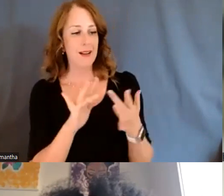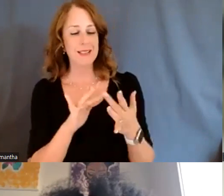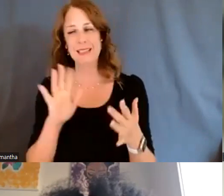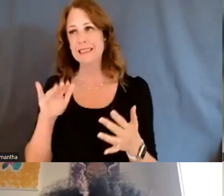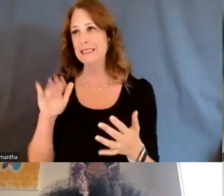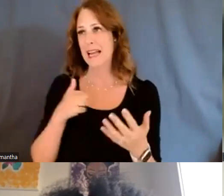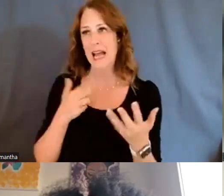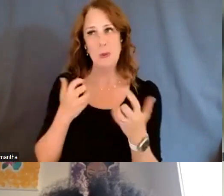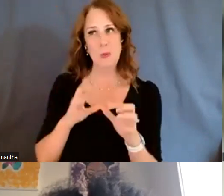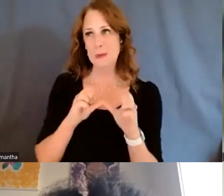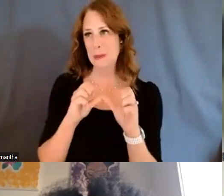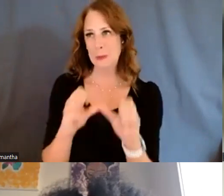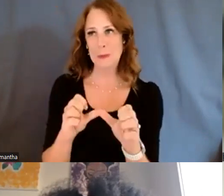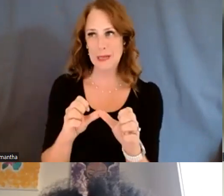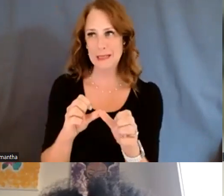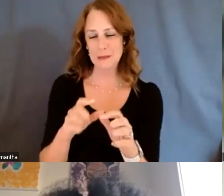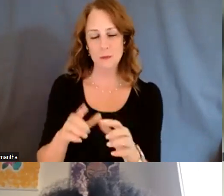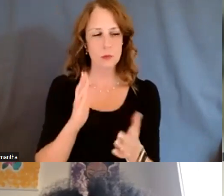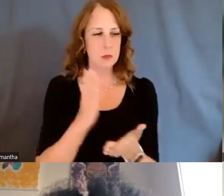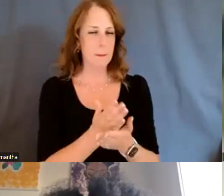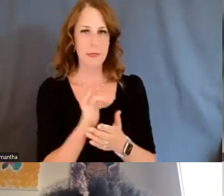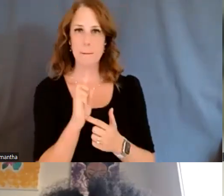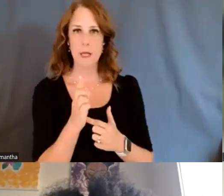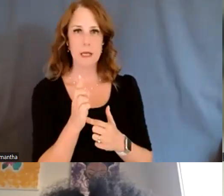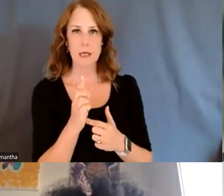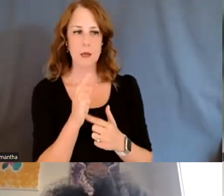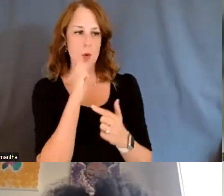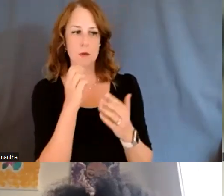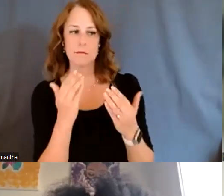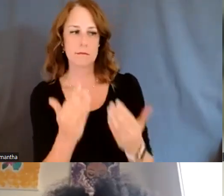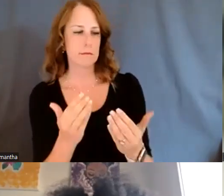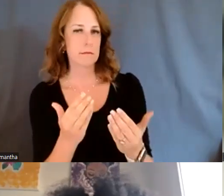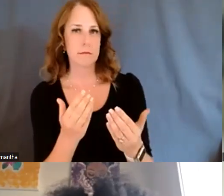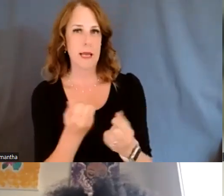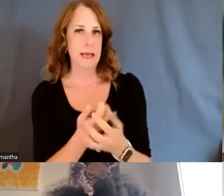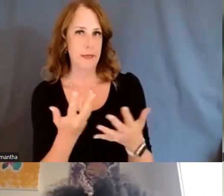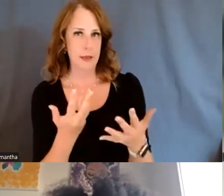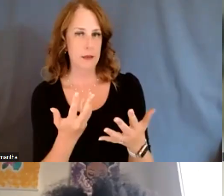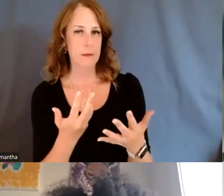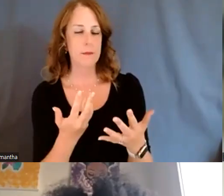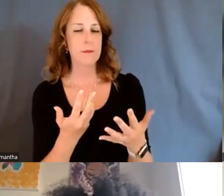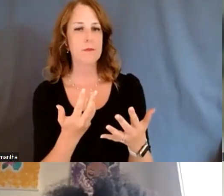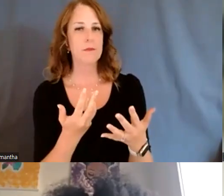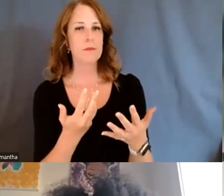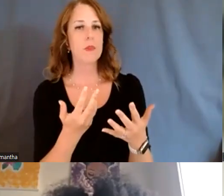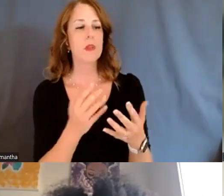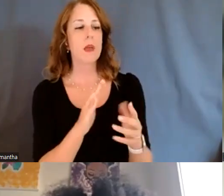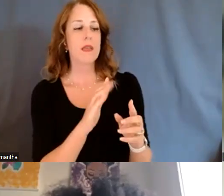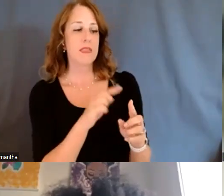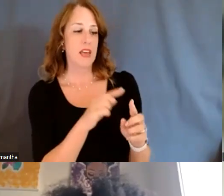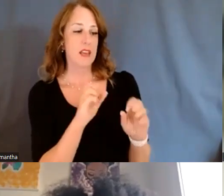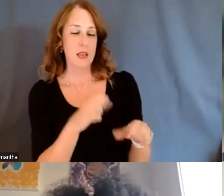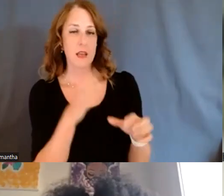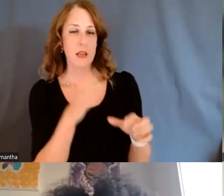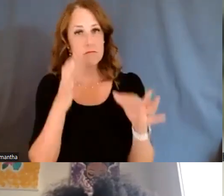don't want to go forward, we stop right there. We don't move forward with anything. And then they're free to